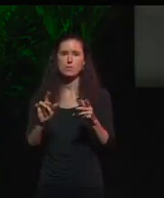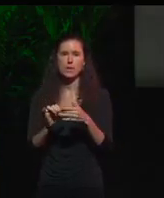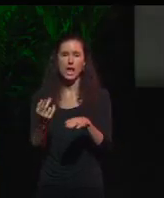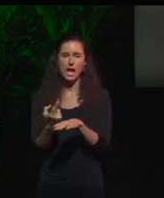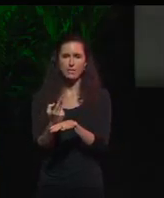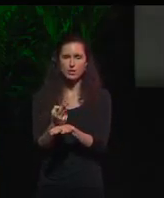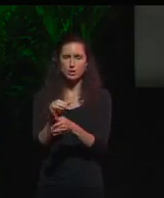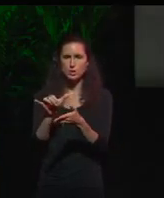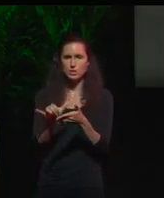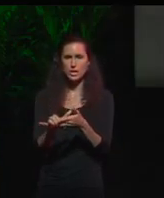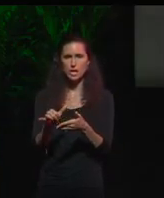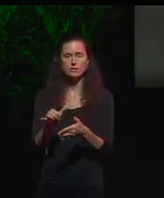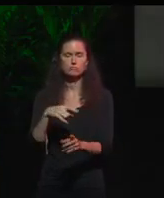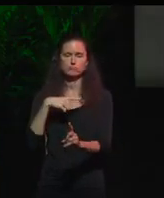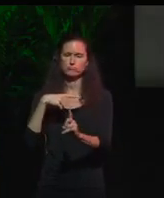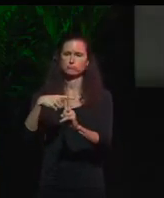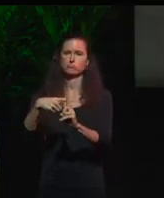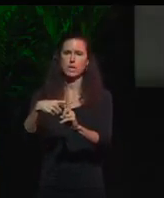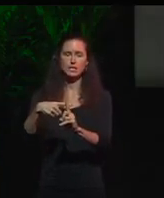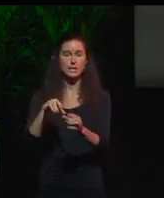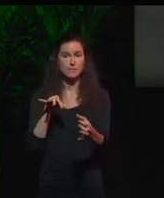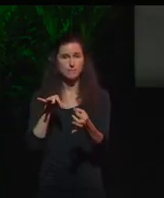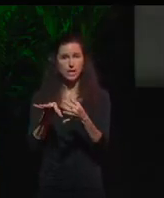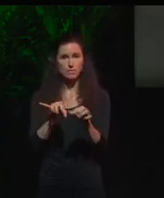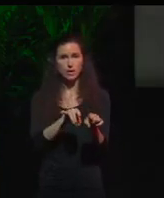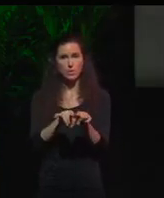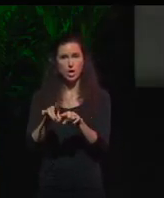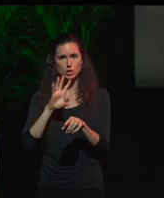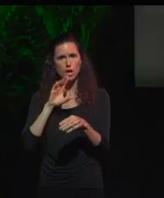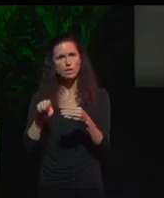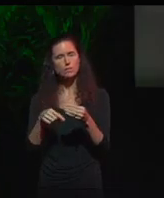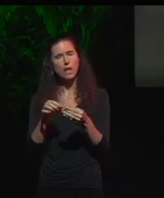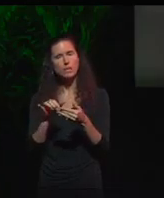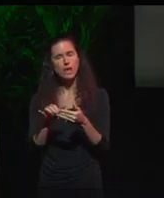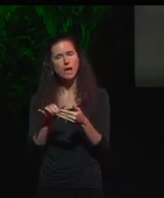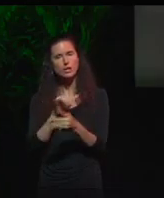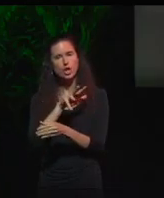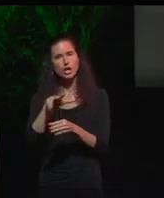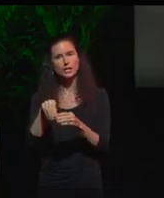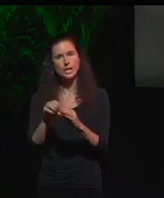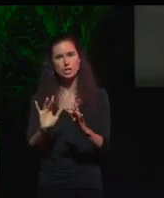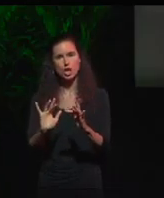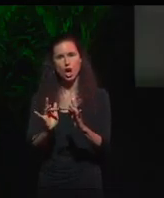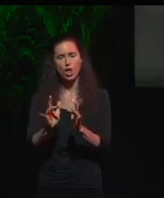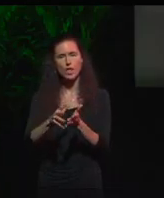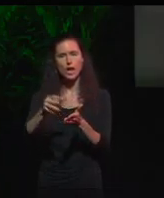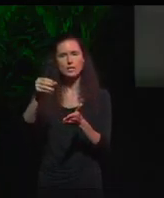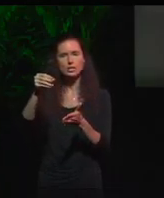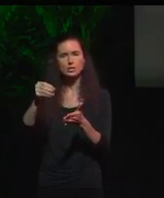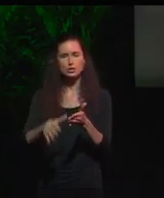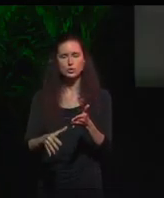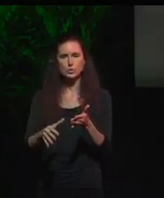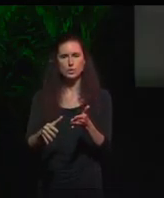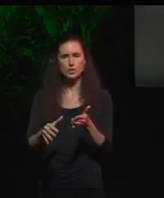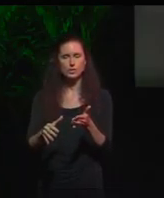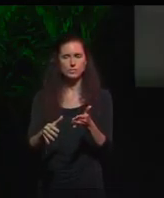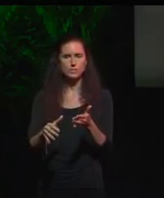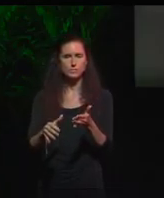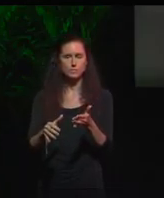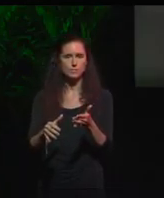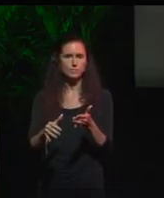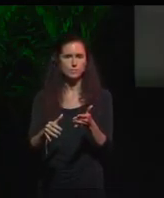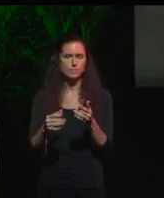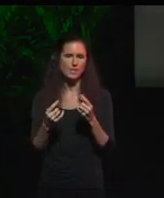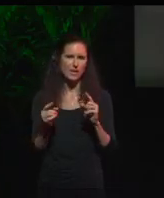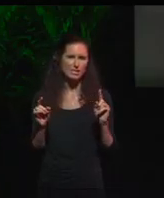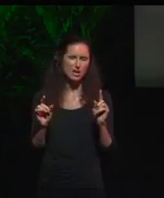it and sing its praises. So we also talked about that during our engaging online student, effective online